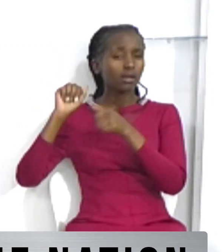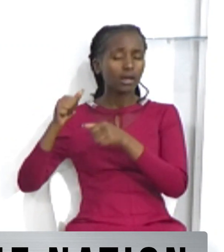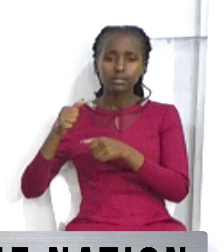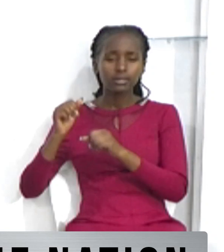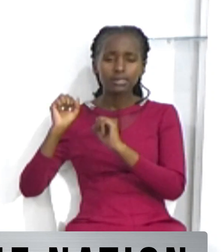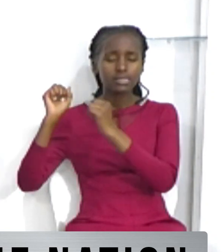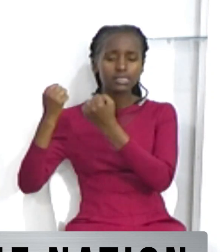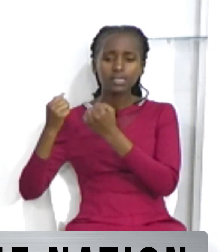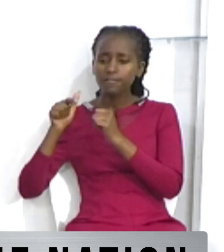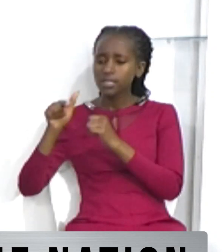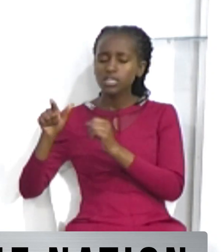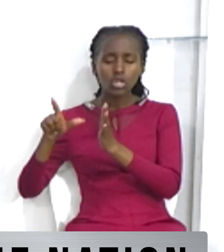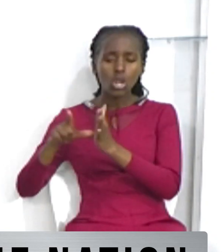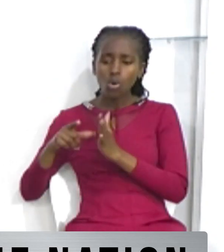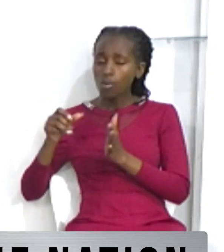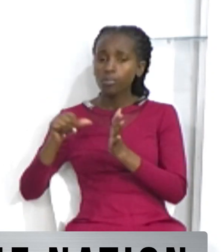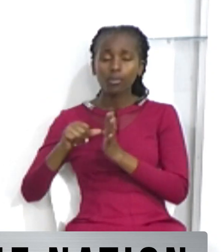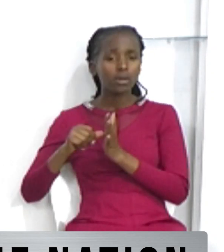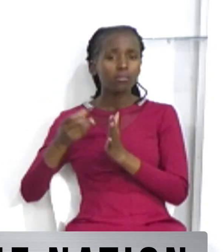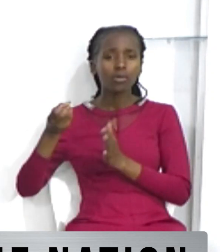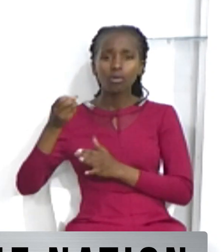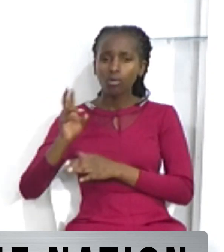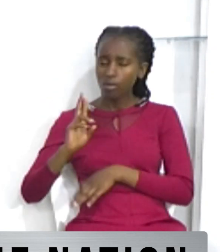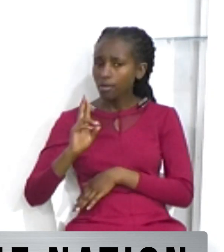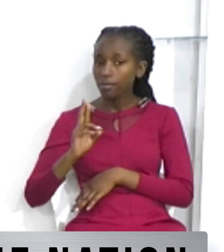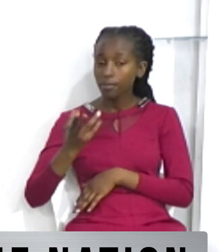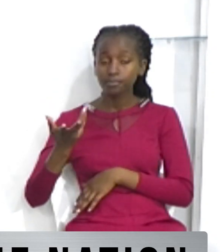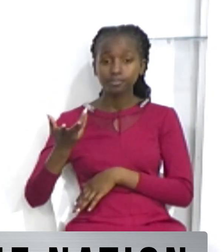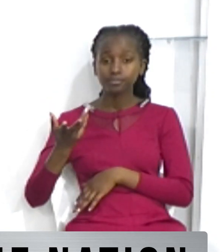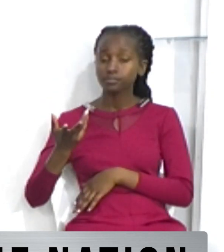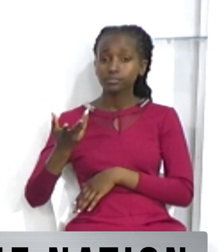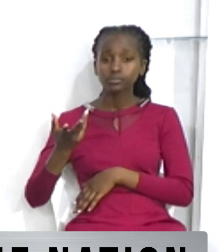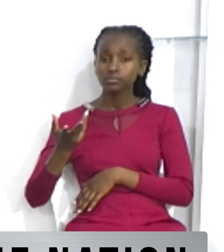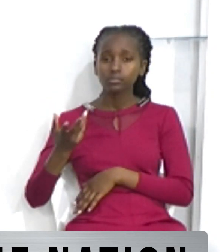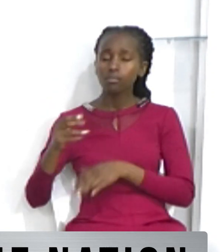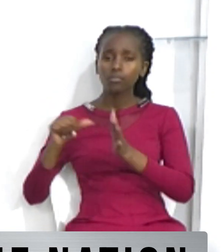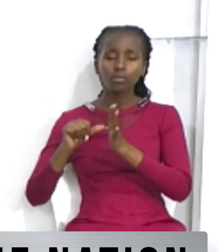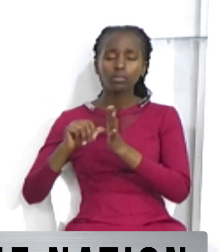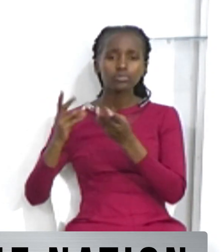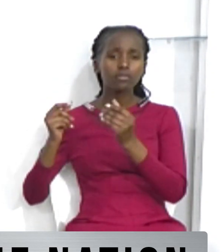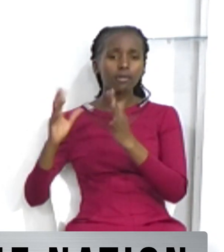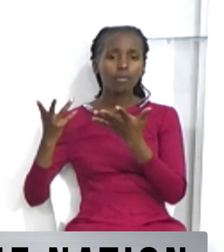is huge, will this generation that is coming really ever come out of debt?